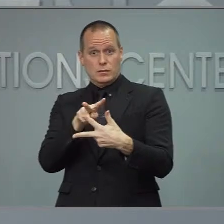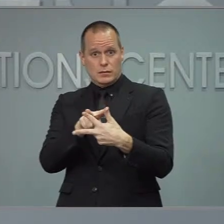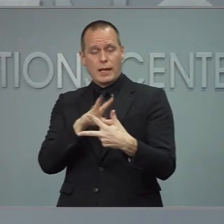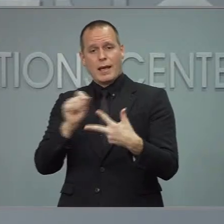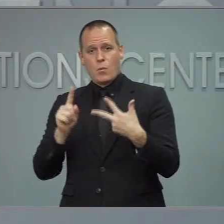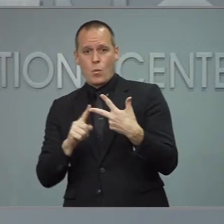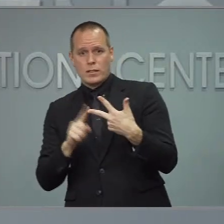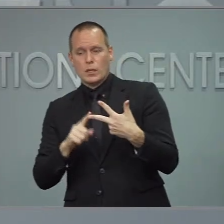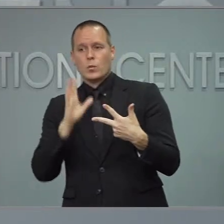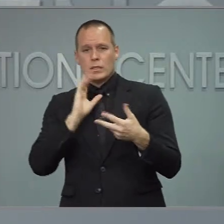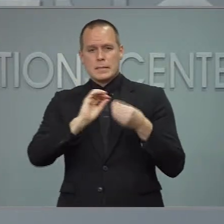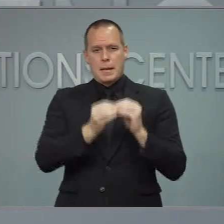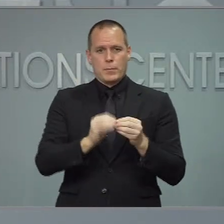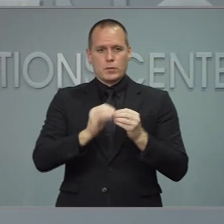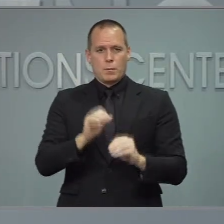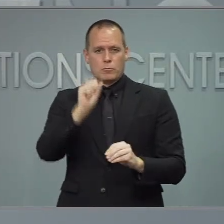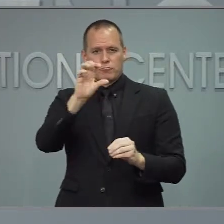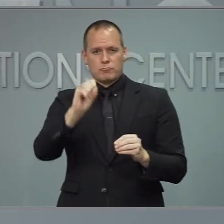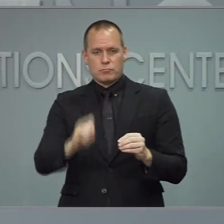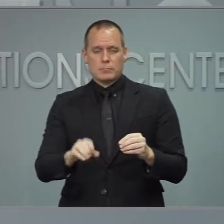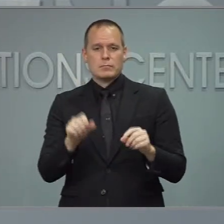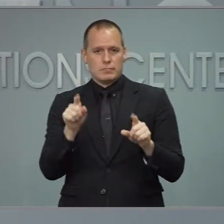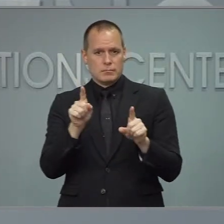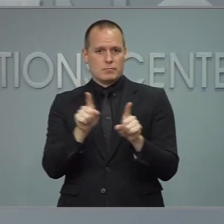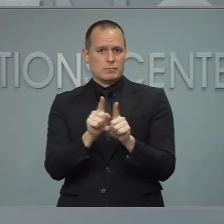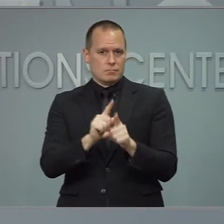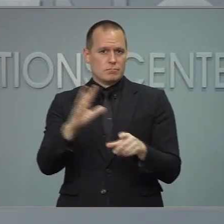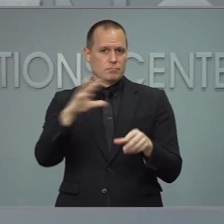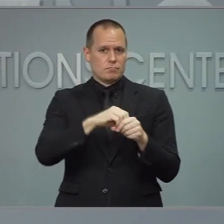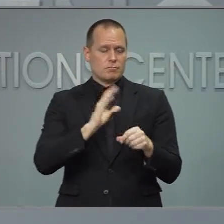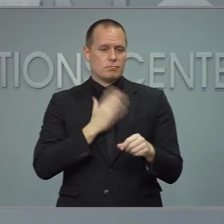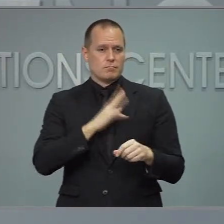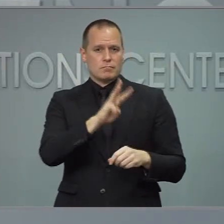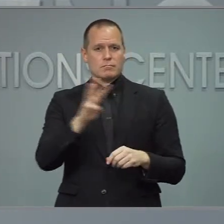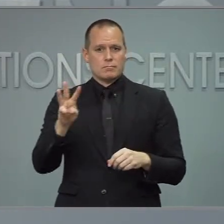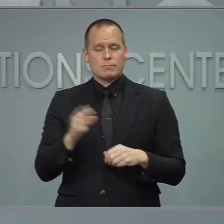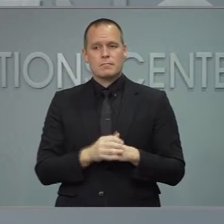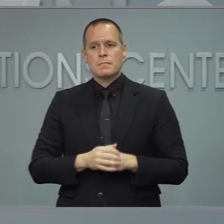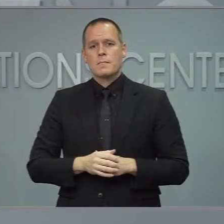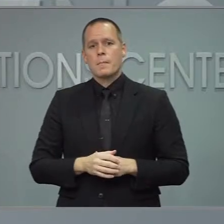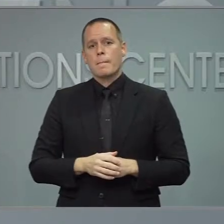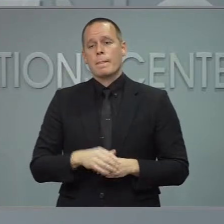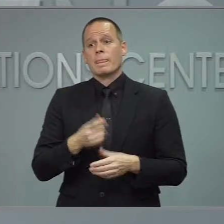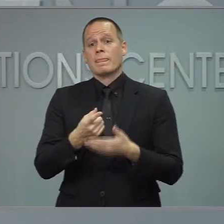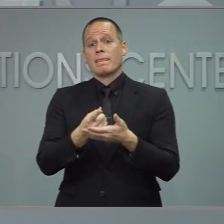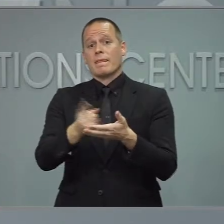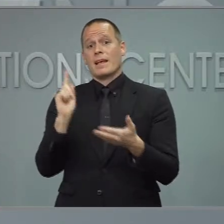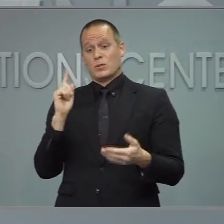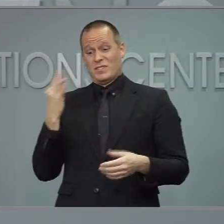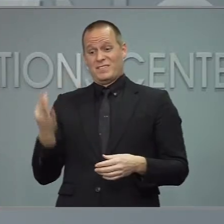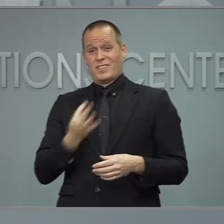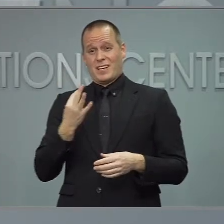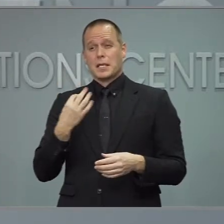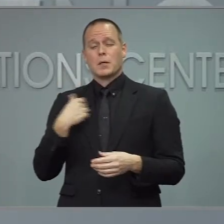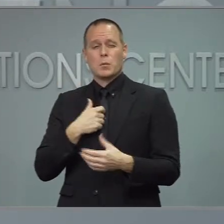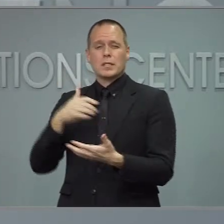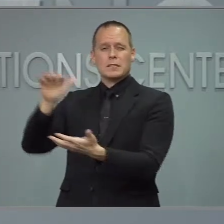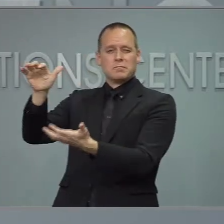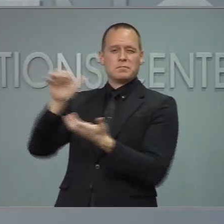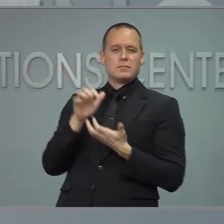1-dose vaccines allocated and administered in the state. At the end of last week, North Carolina received about